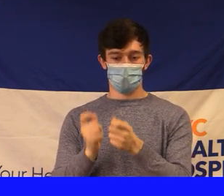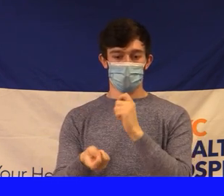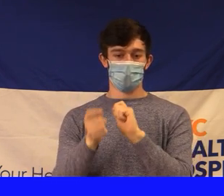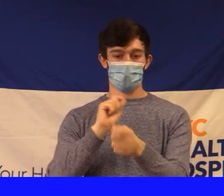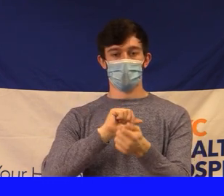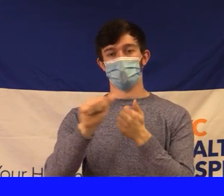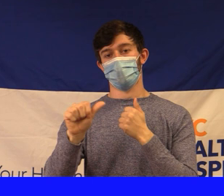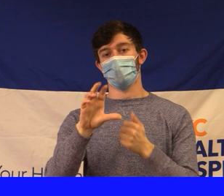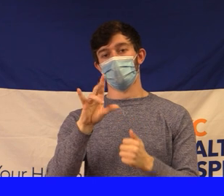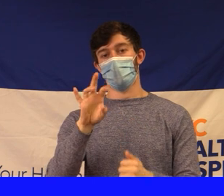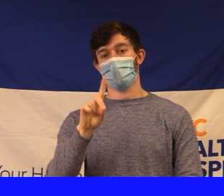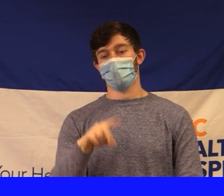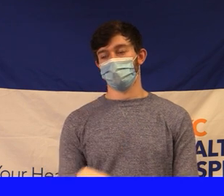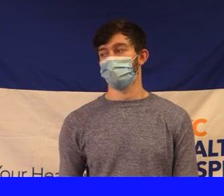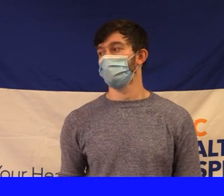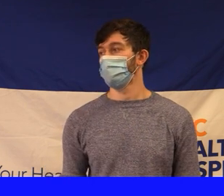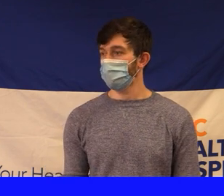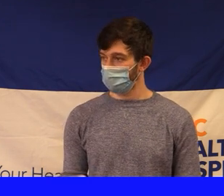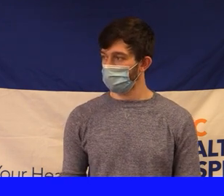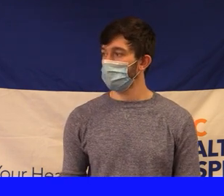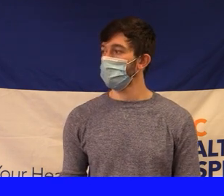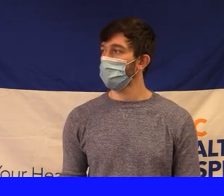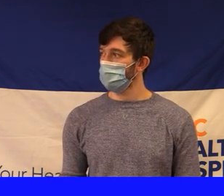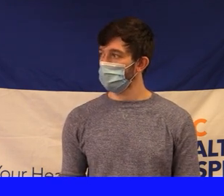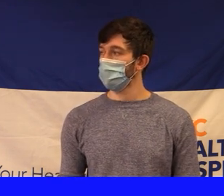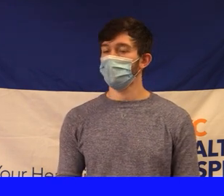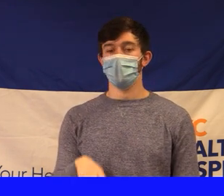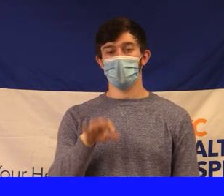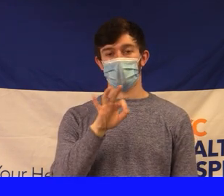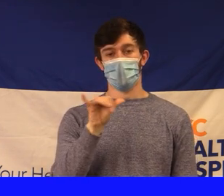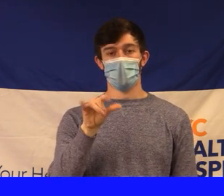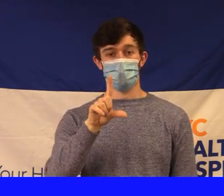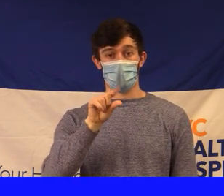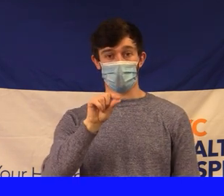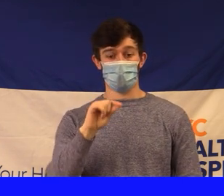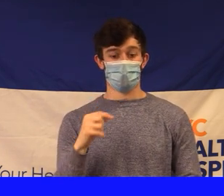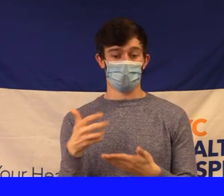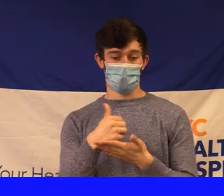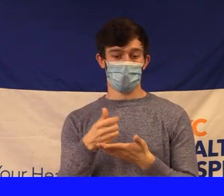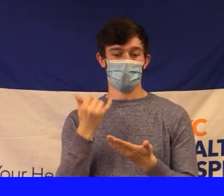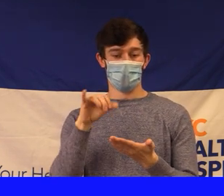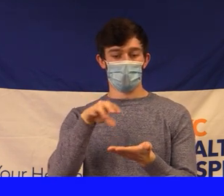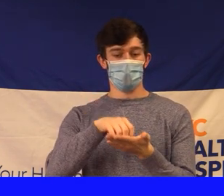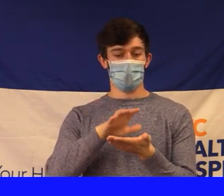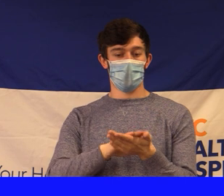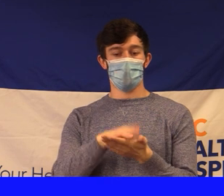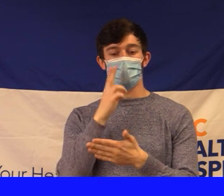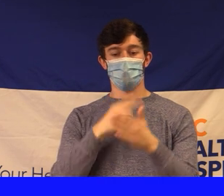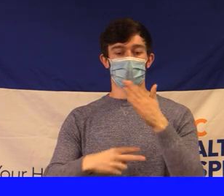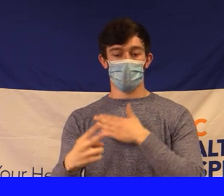post-COVID period. Just as a small note, the FY20 revenue on here is still marked as